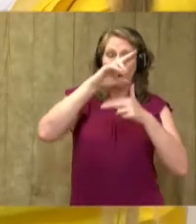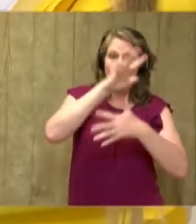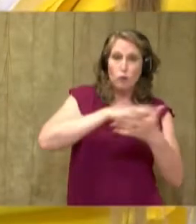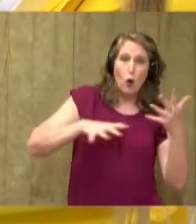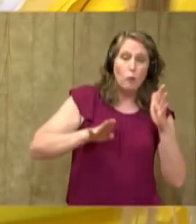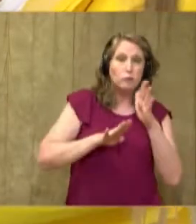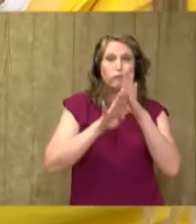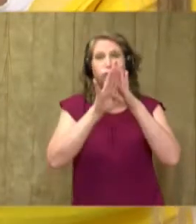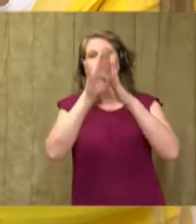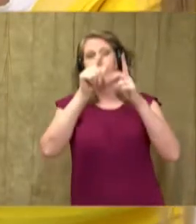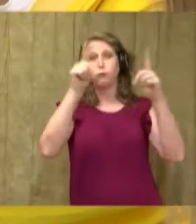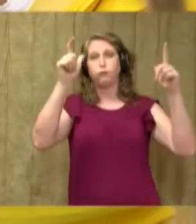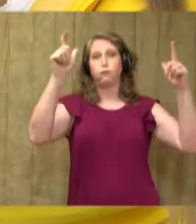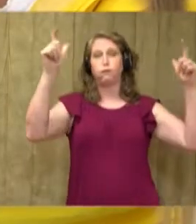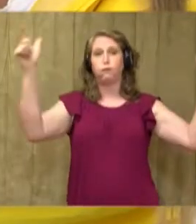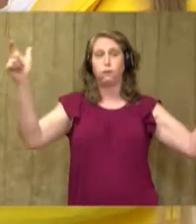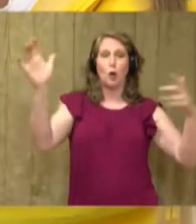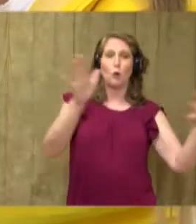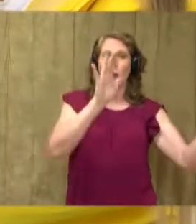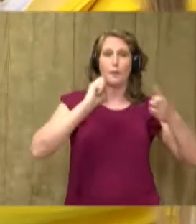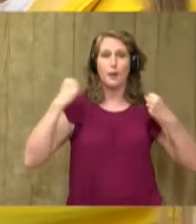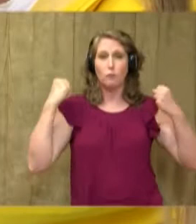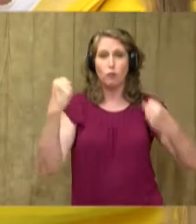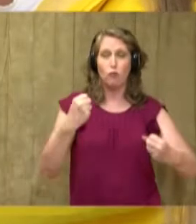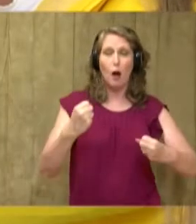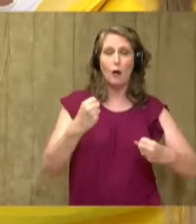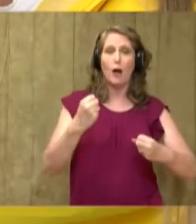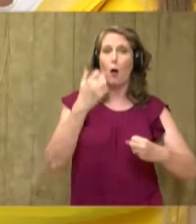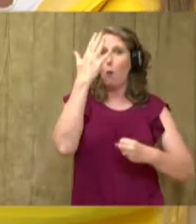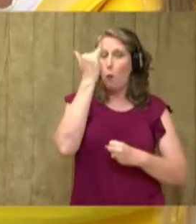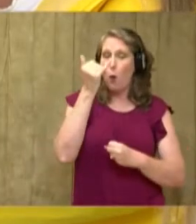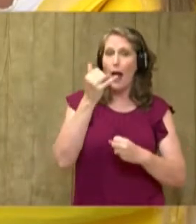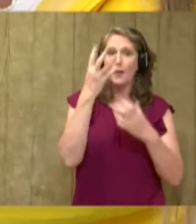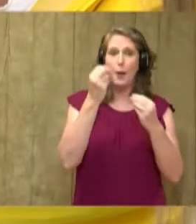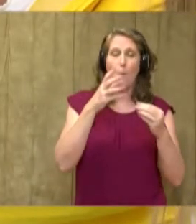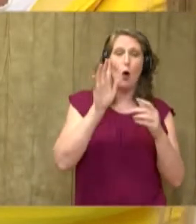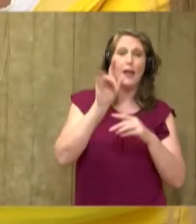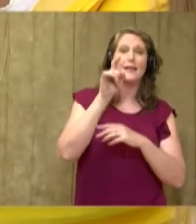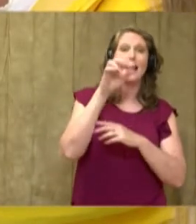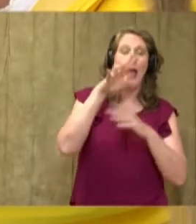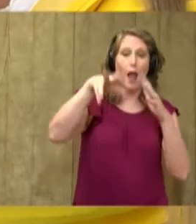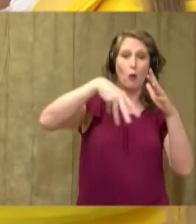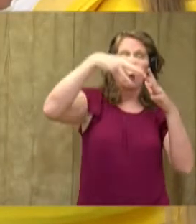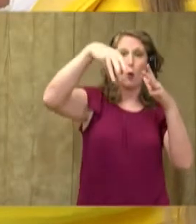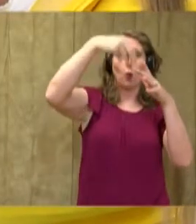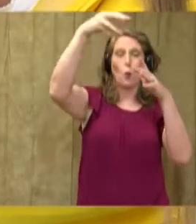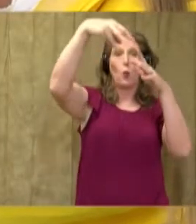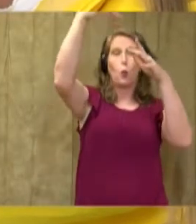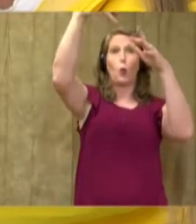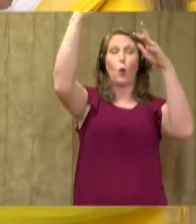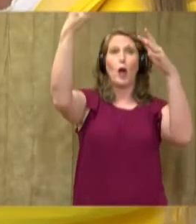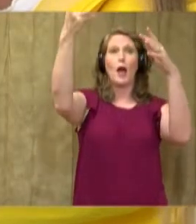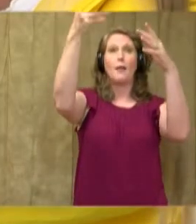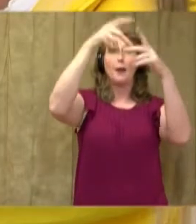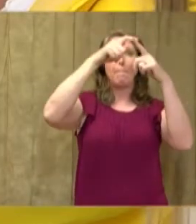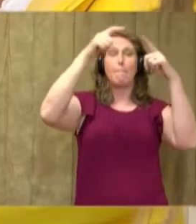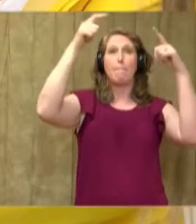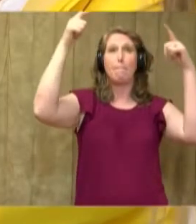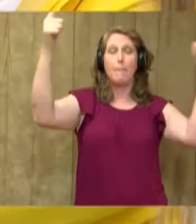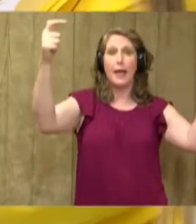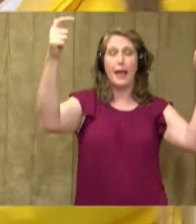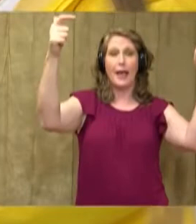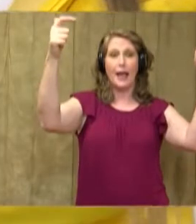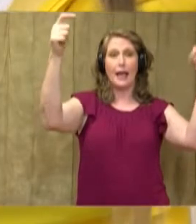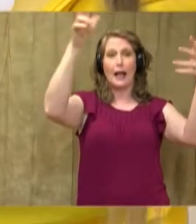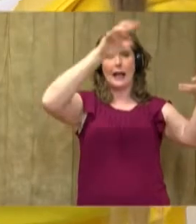happen. Winds get stronger. As the moist air rises, very tall this is a big